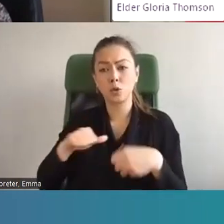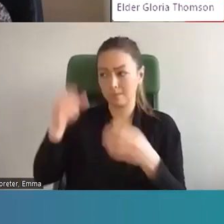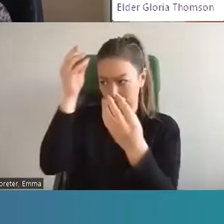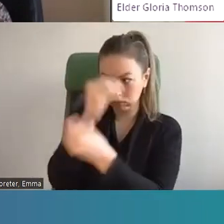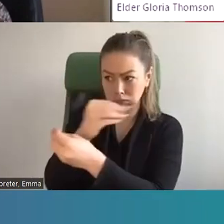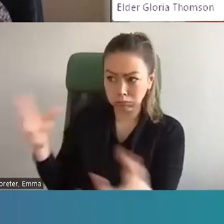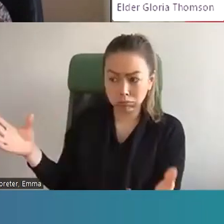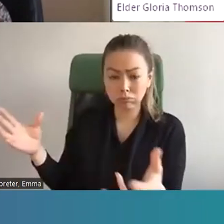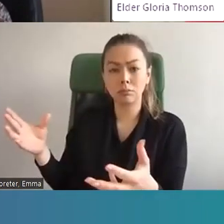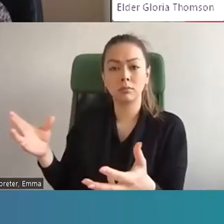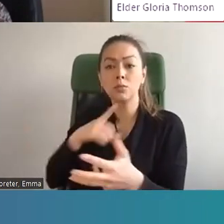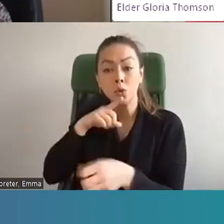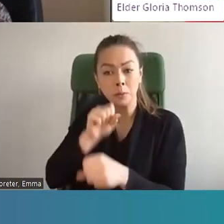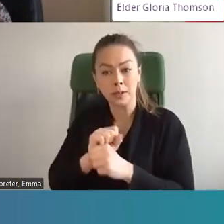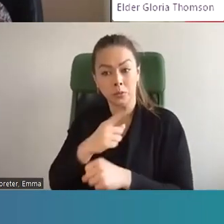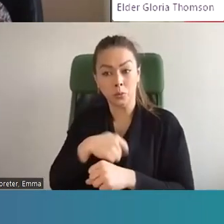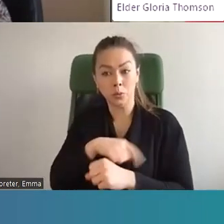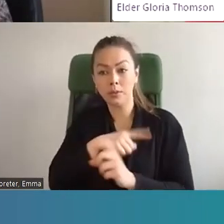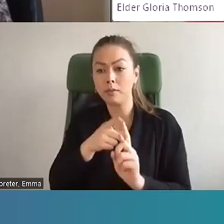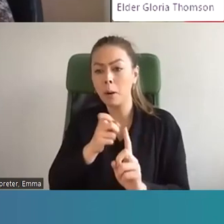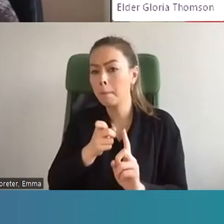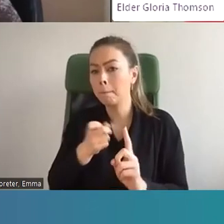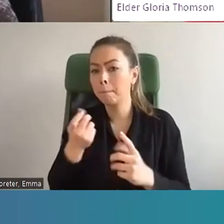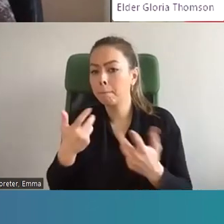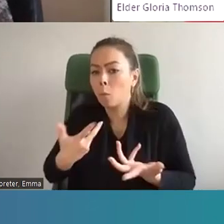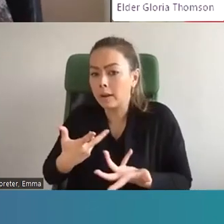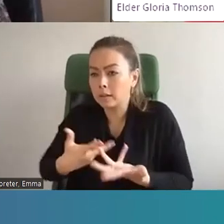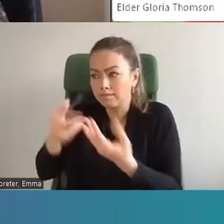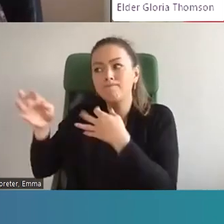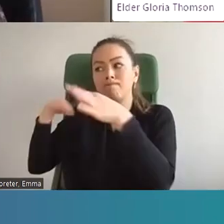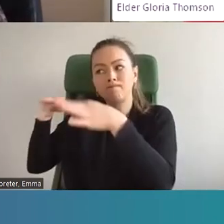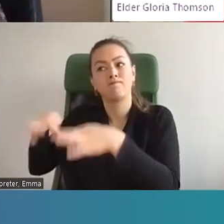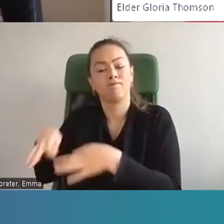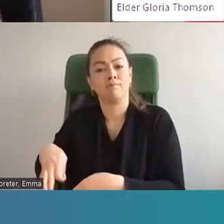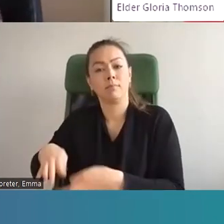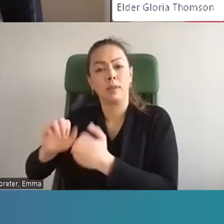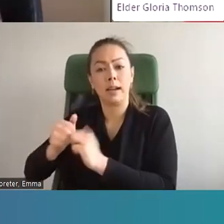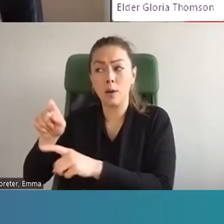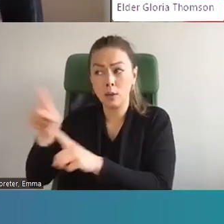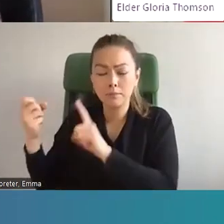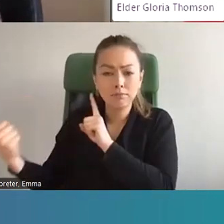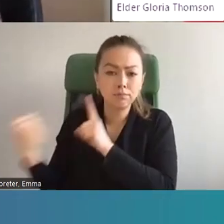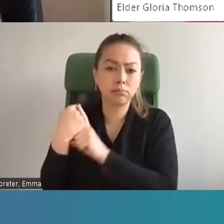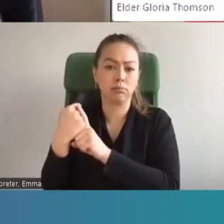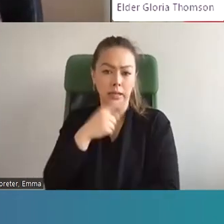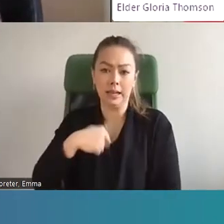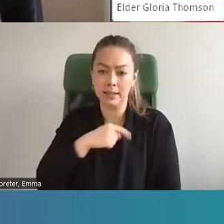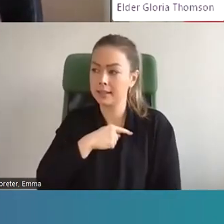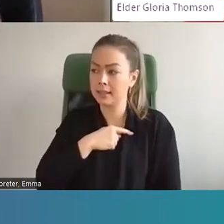from and what it had impact on us.